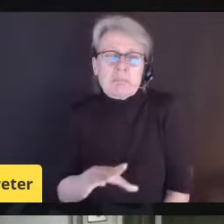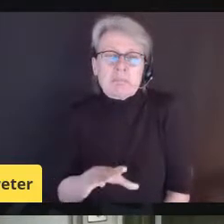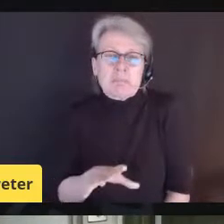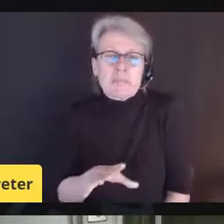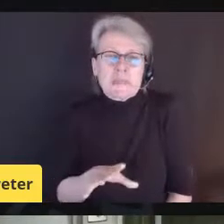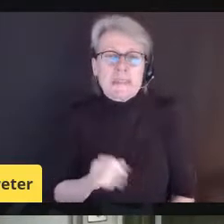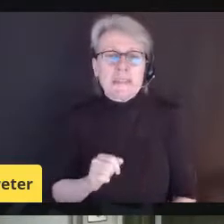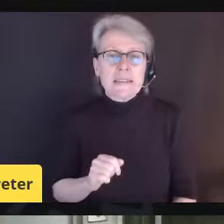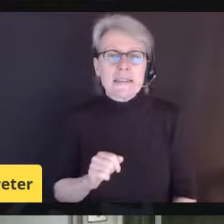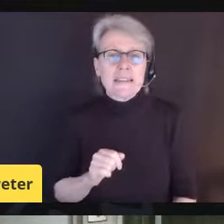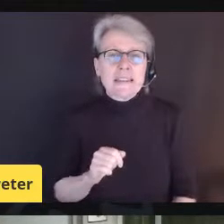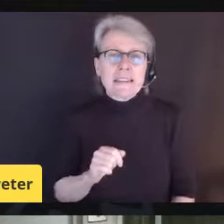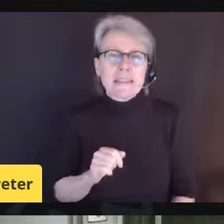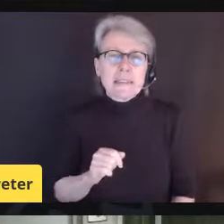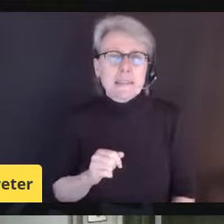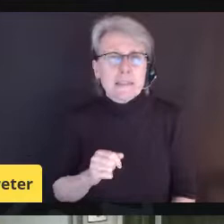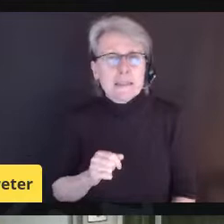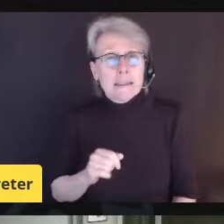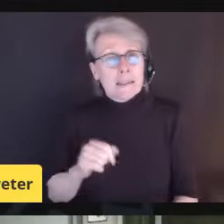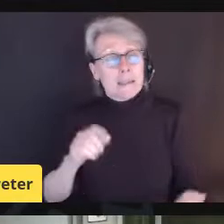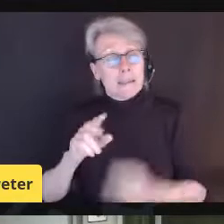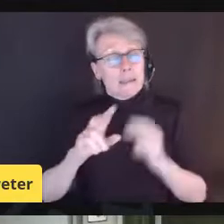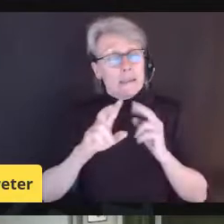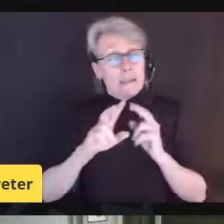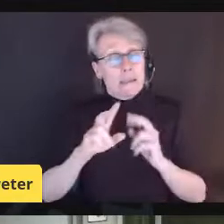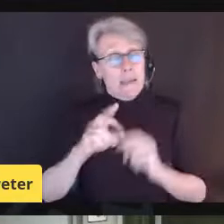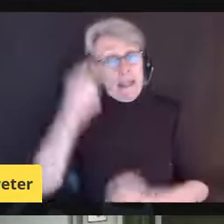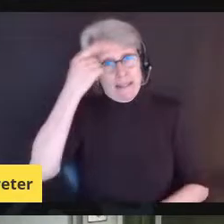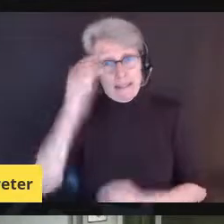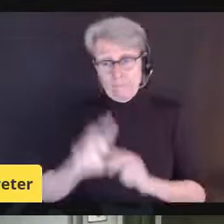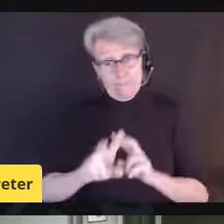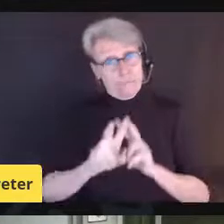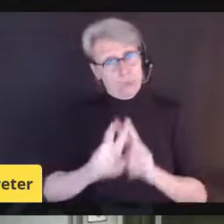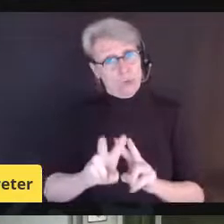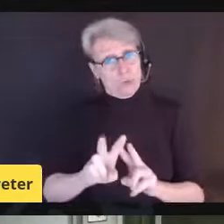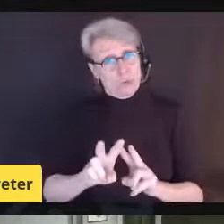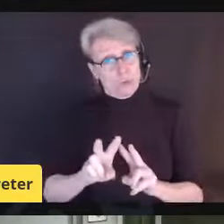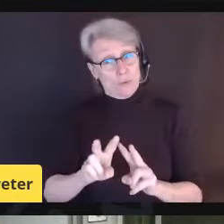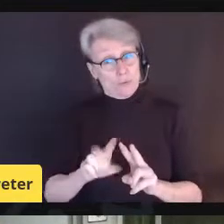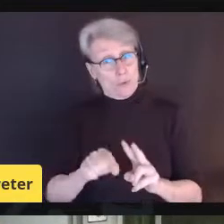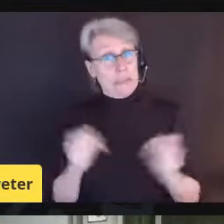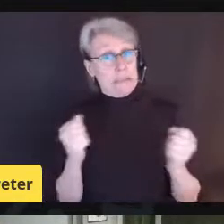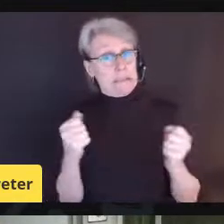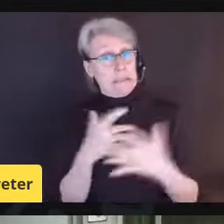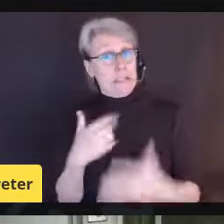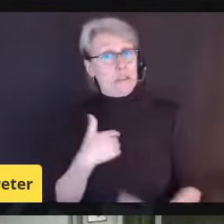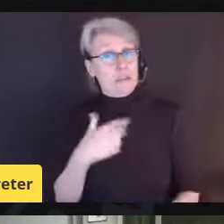I don't really like to think that funerals are creepy, but there have been